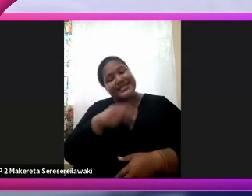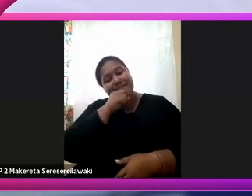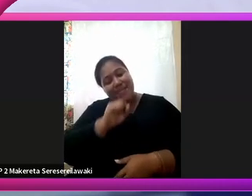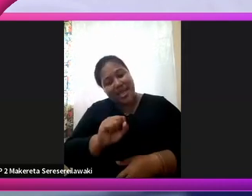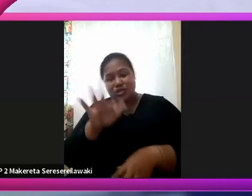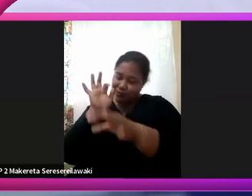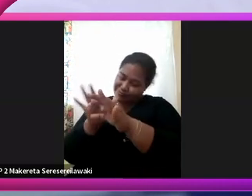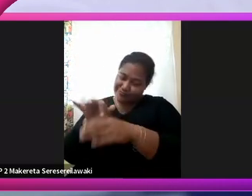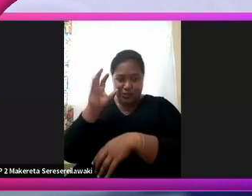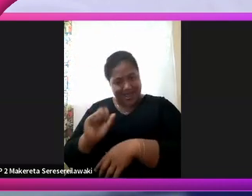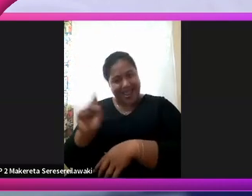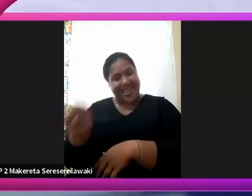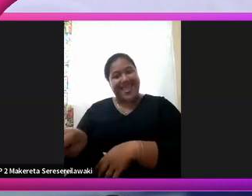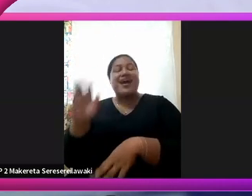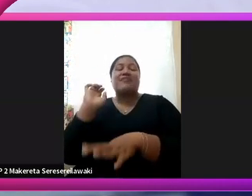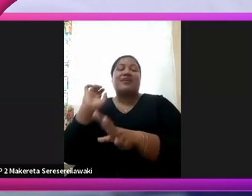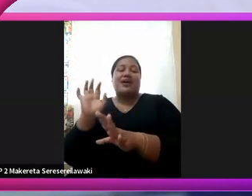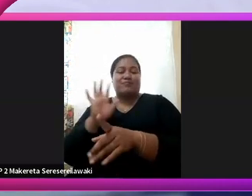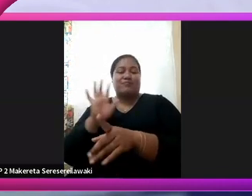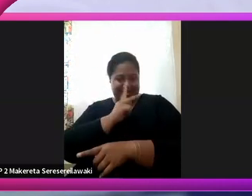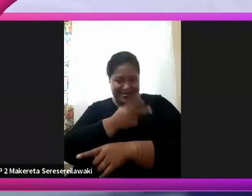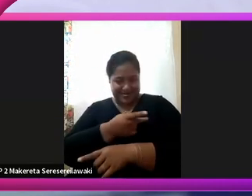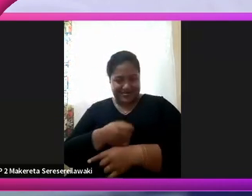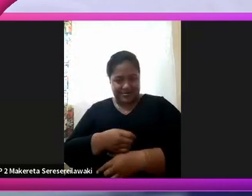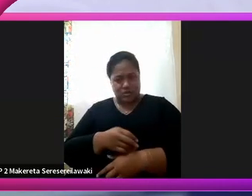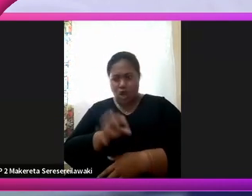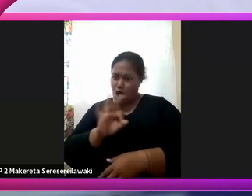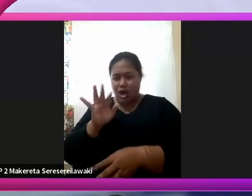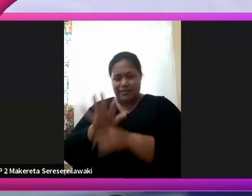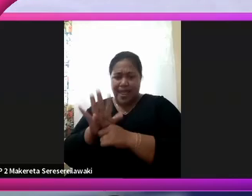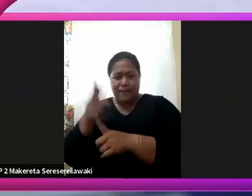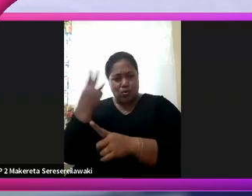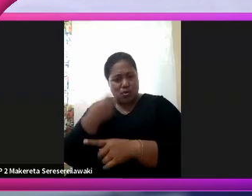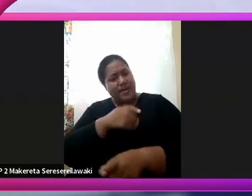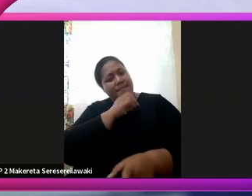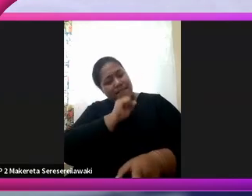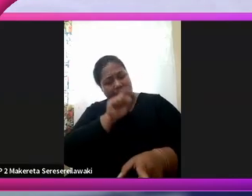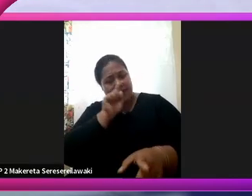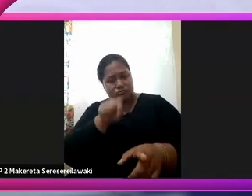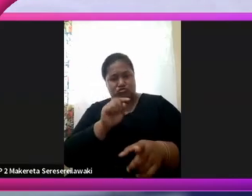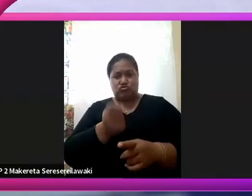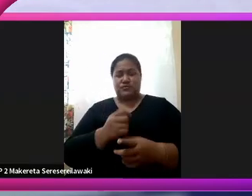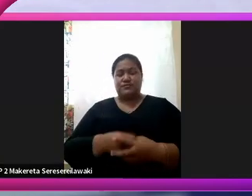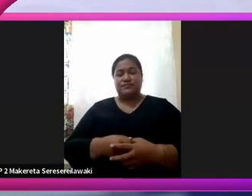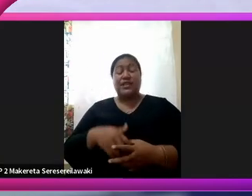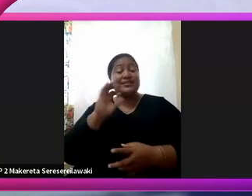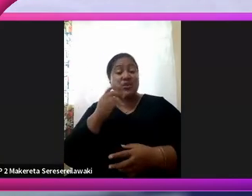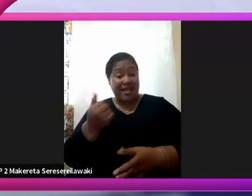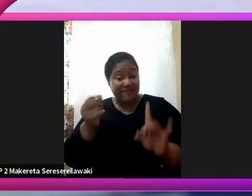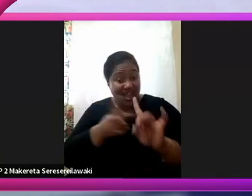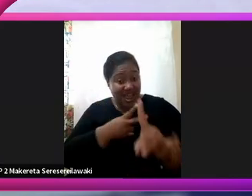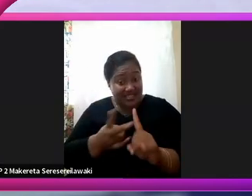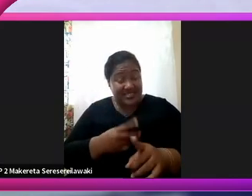have that quality to make her pregnant. So there have been, I witnessed violence and abuse, and